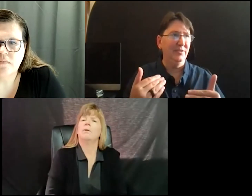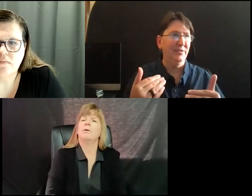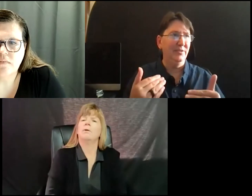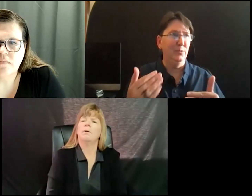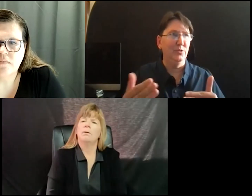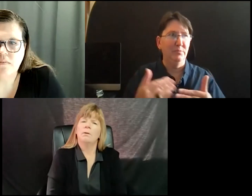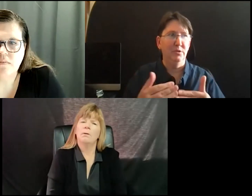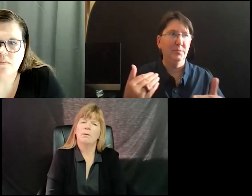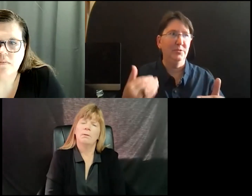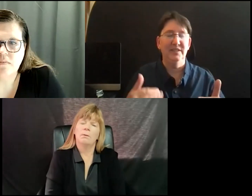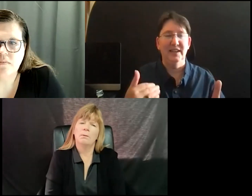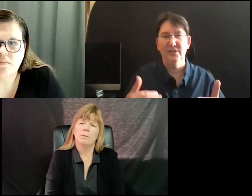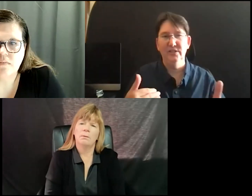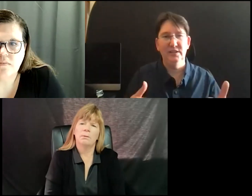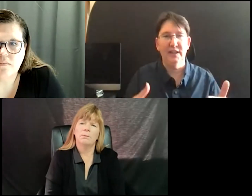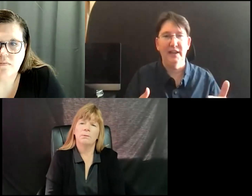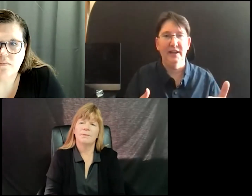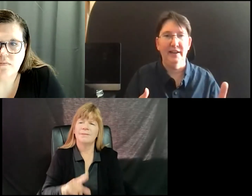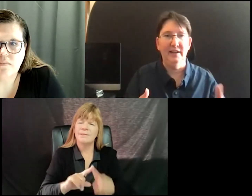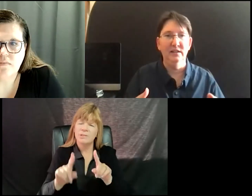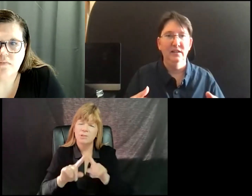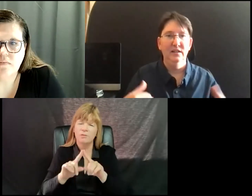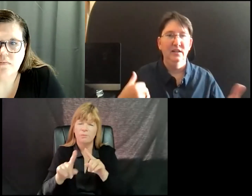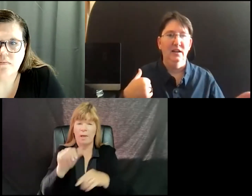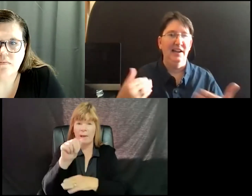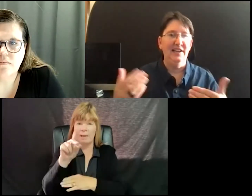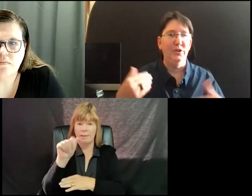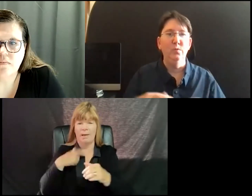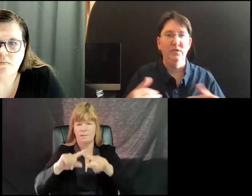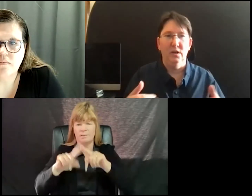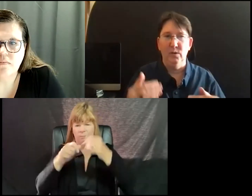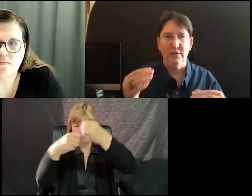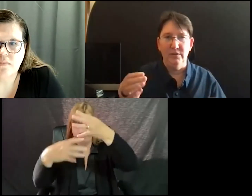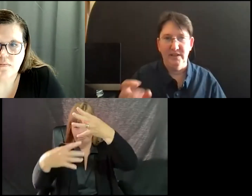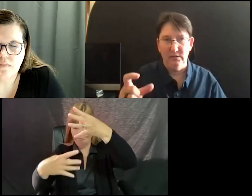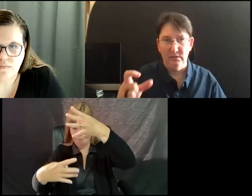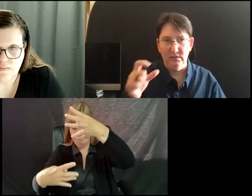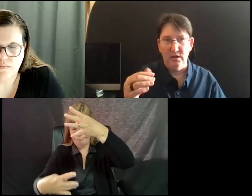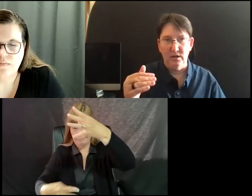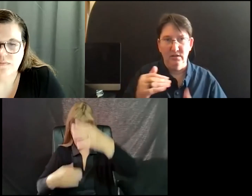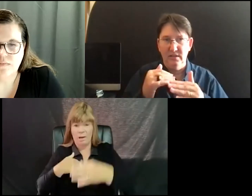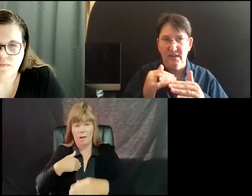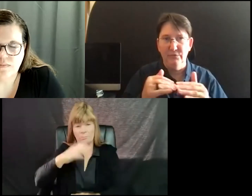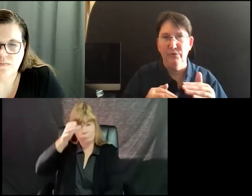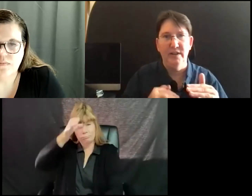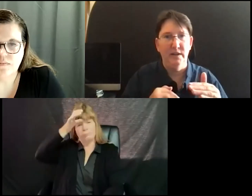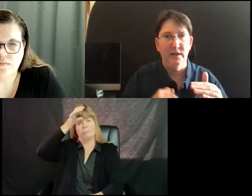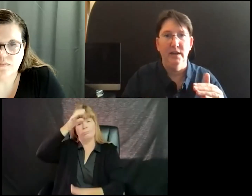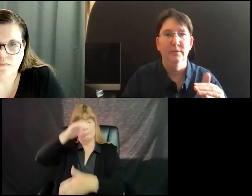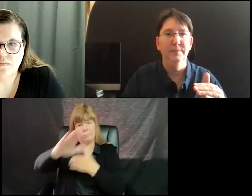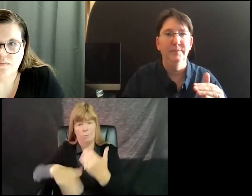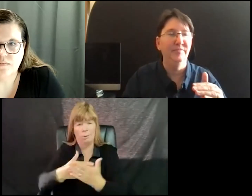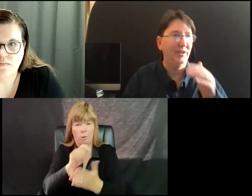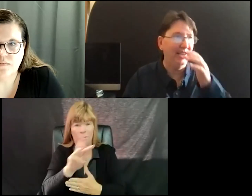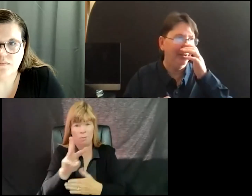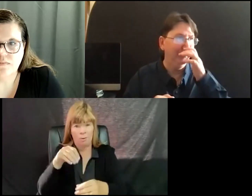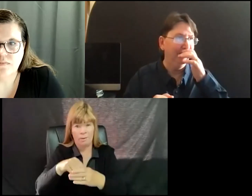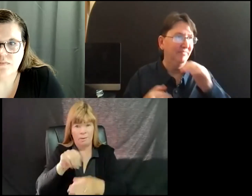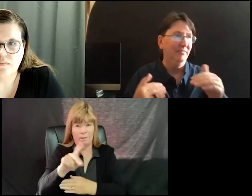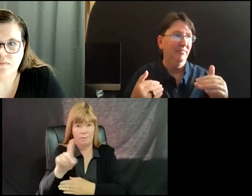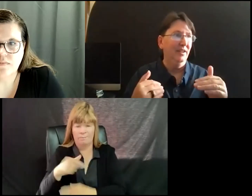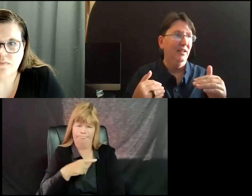there's multiple sections to the ADA. I don't know every single law that's written in there.